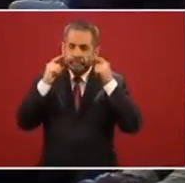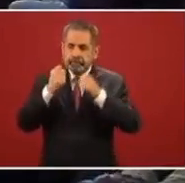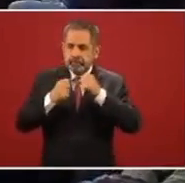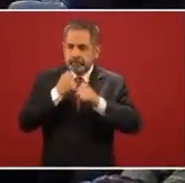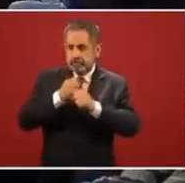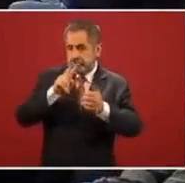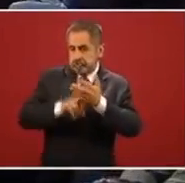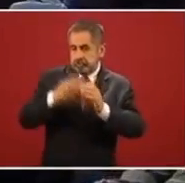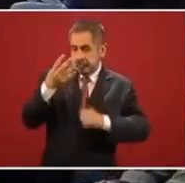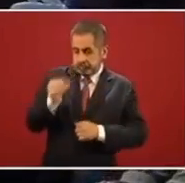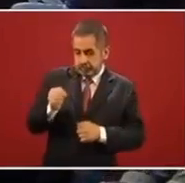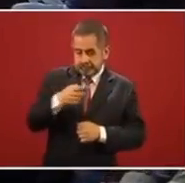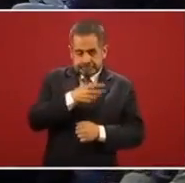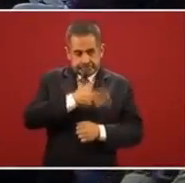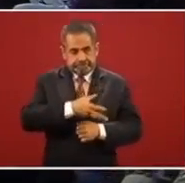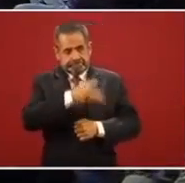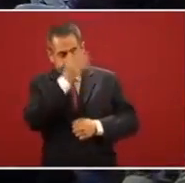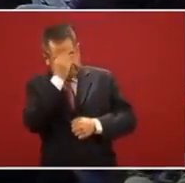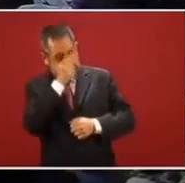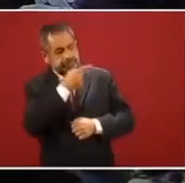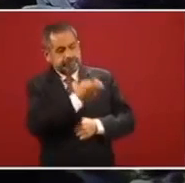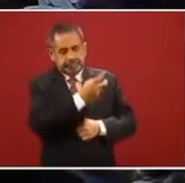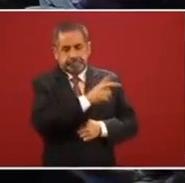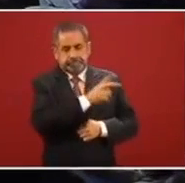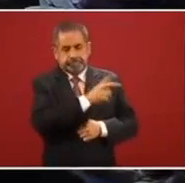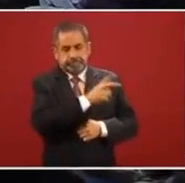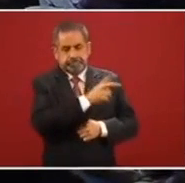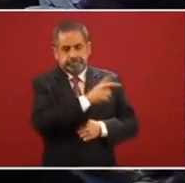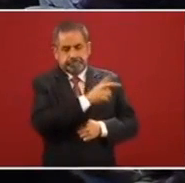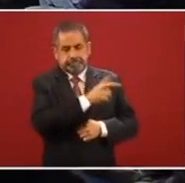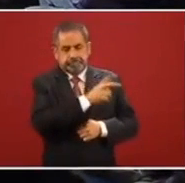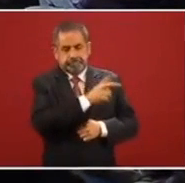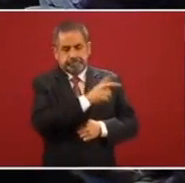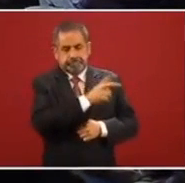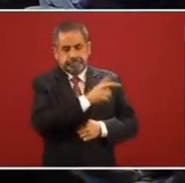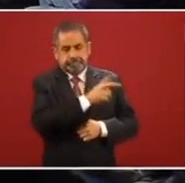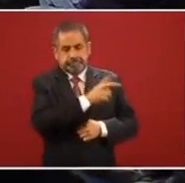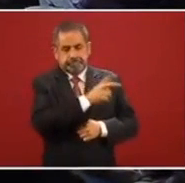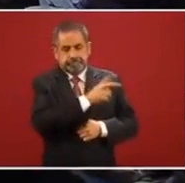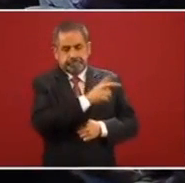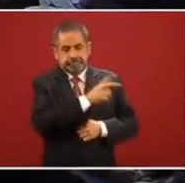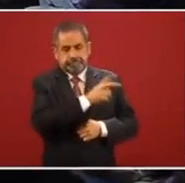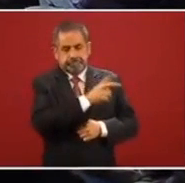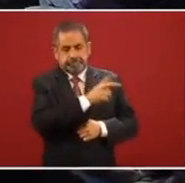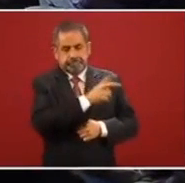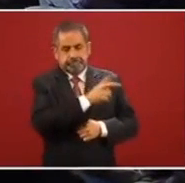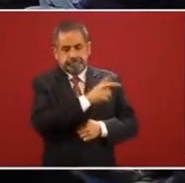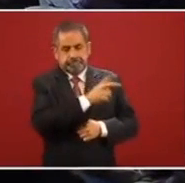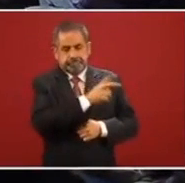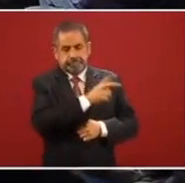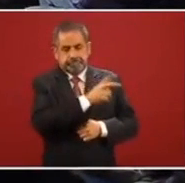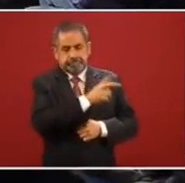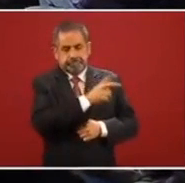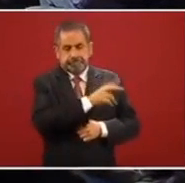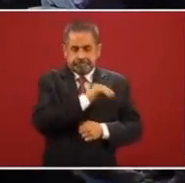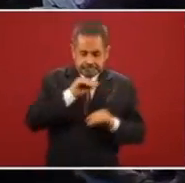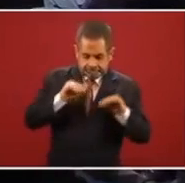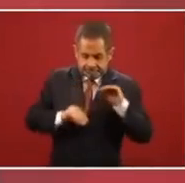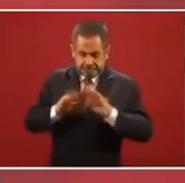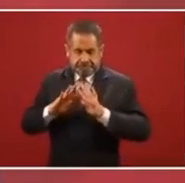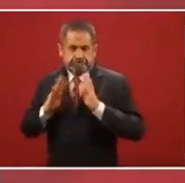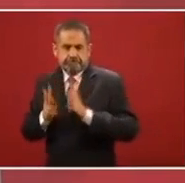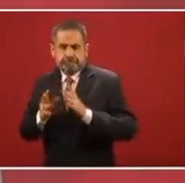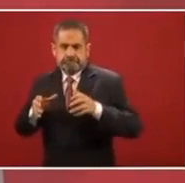empezó a articular un mecanismo para tener and we began to articulate a mechanism in order to have